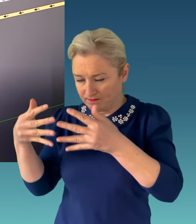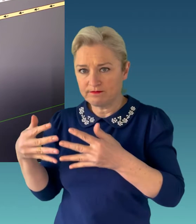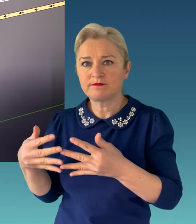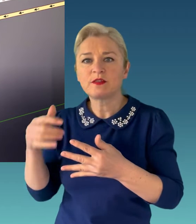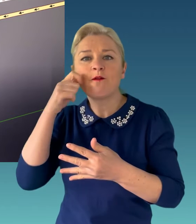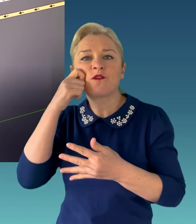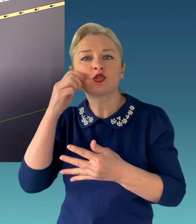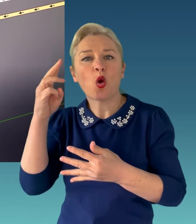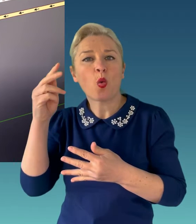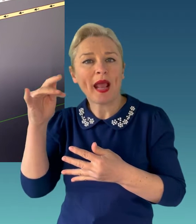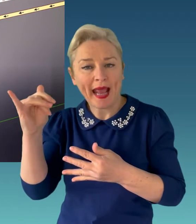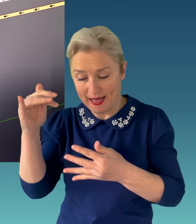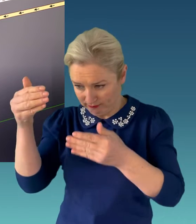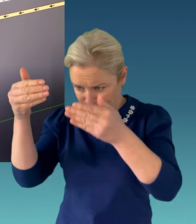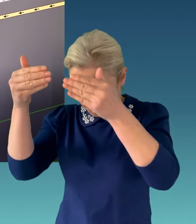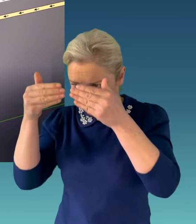footway,